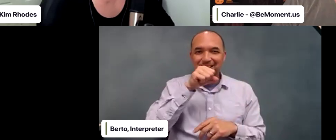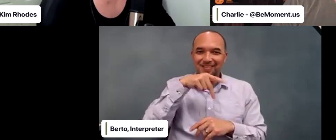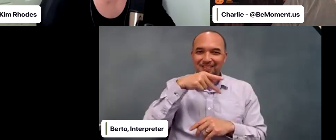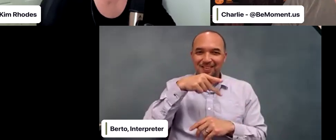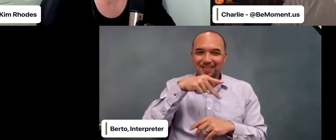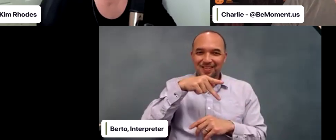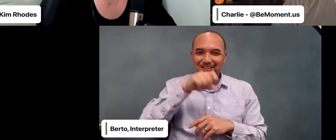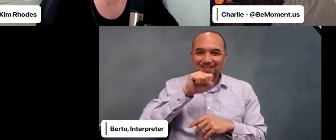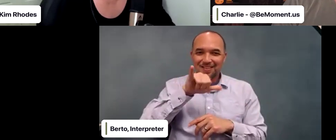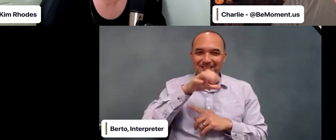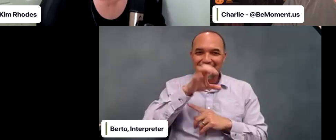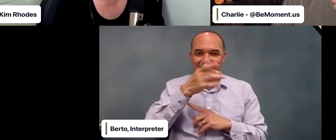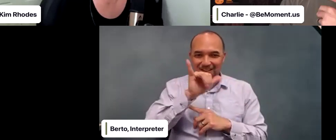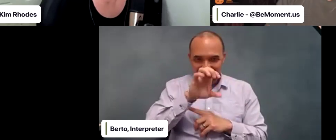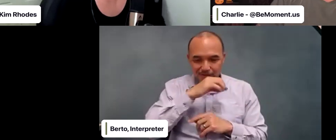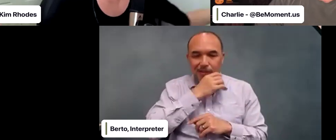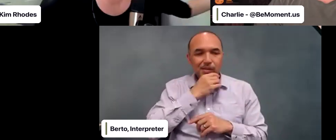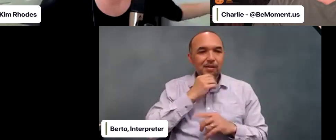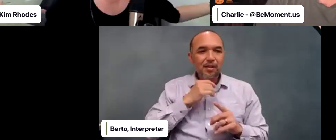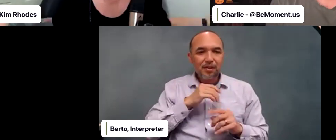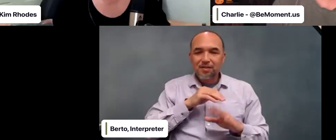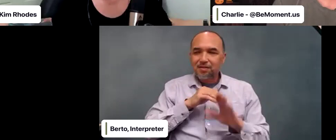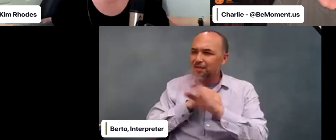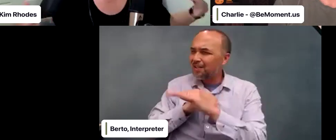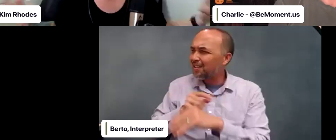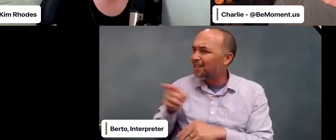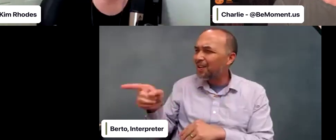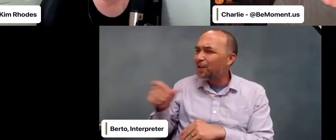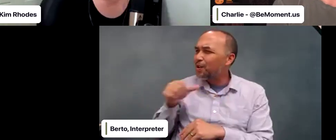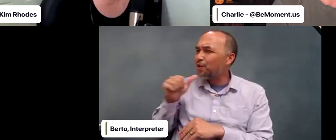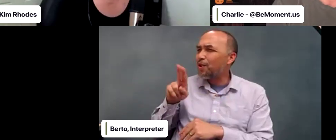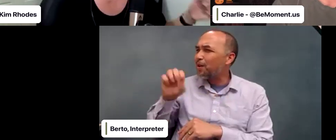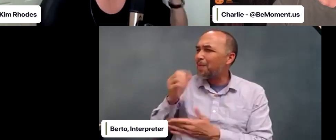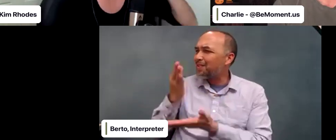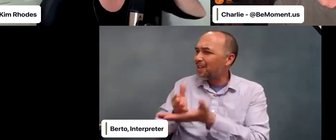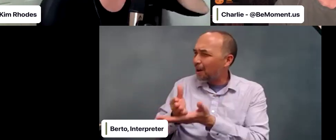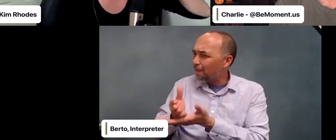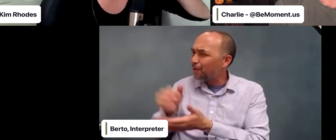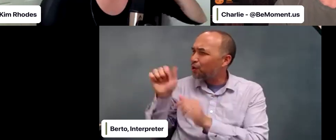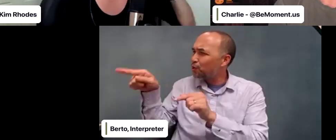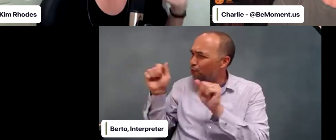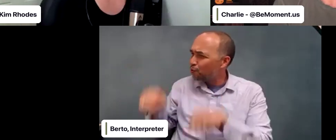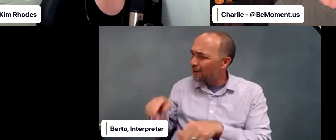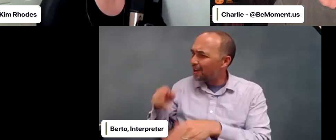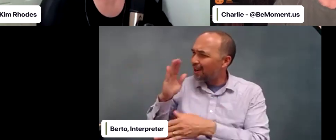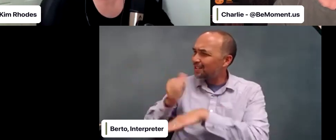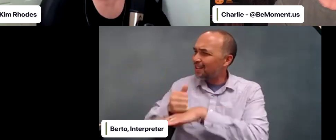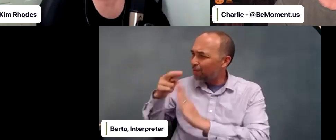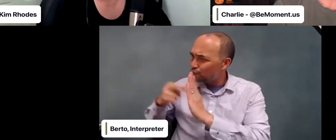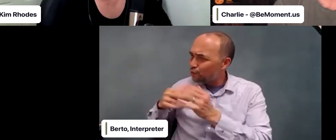get to set up rules. That's just, they're just dead. They're still people. Or not.